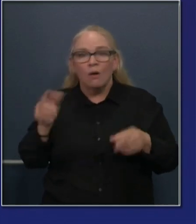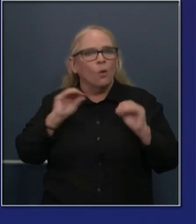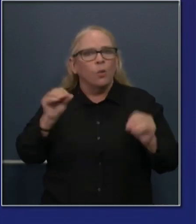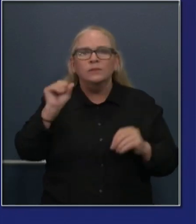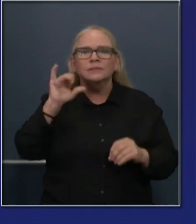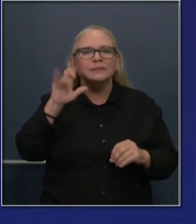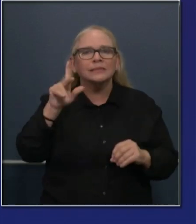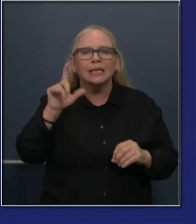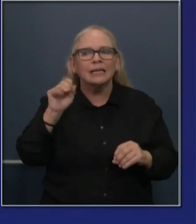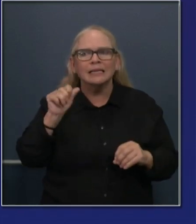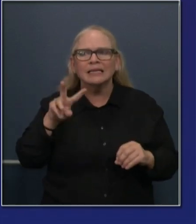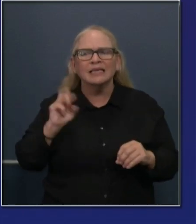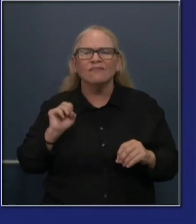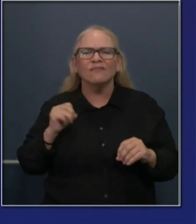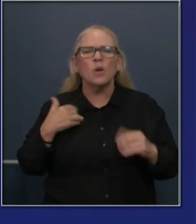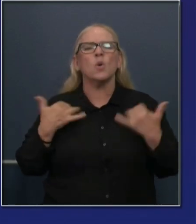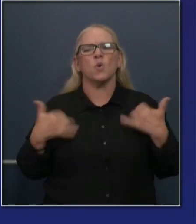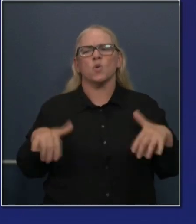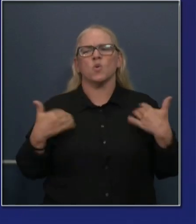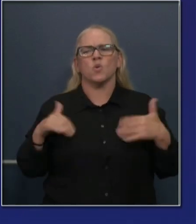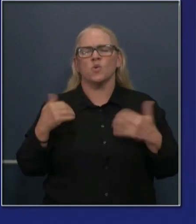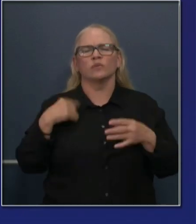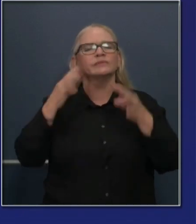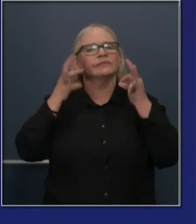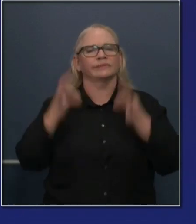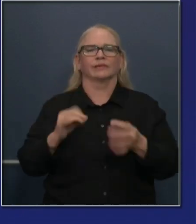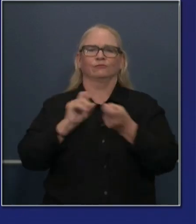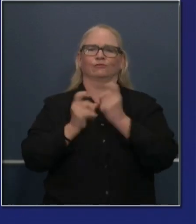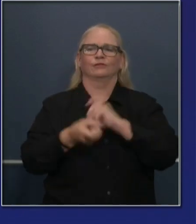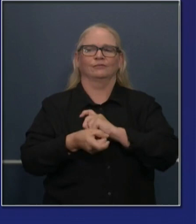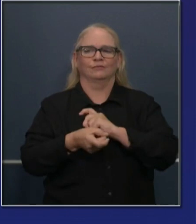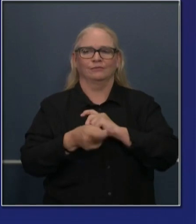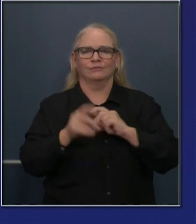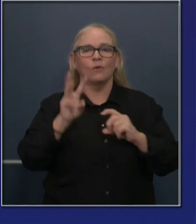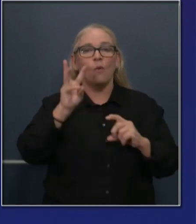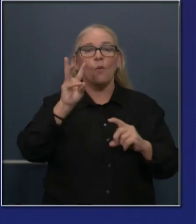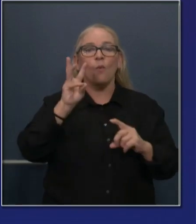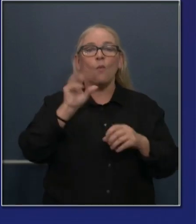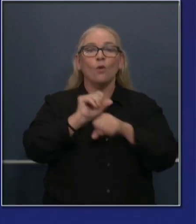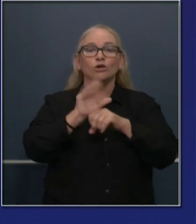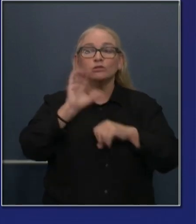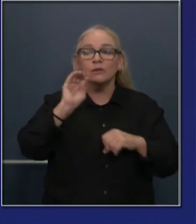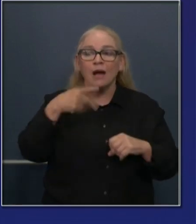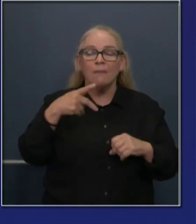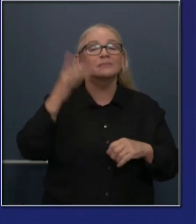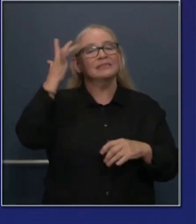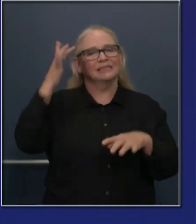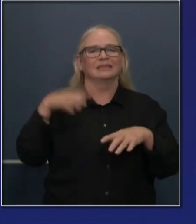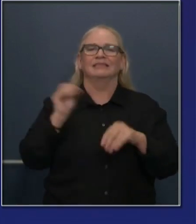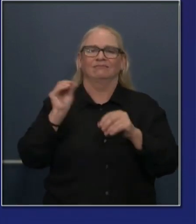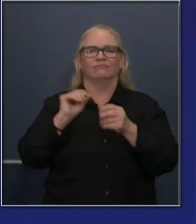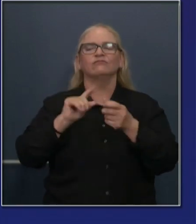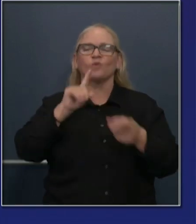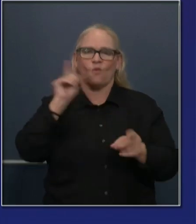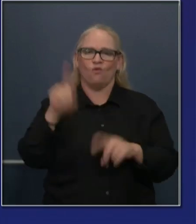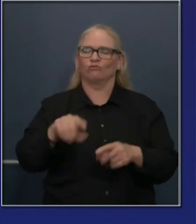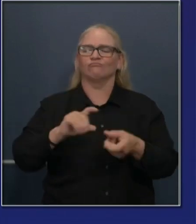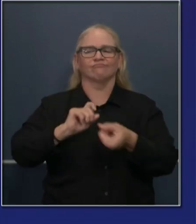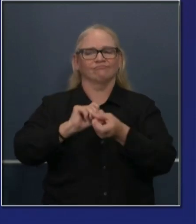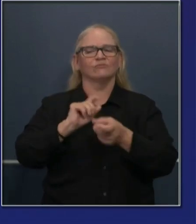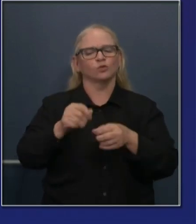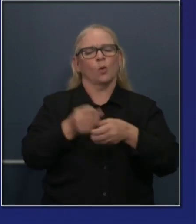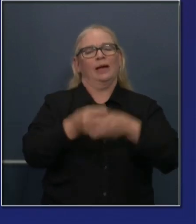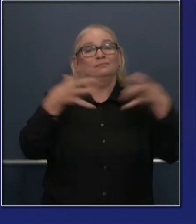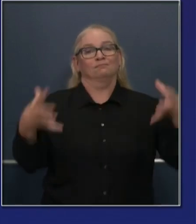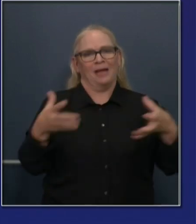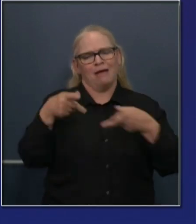few weeks ago with our workers' comp and sick leave executive orders, but those are due to expire. We've had great